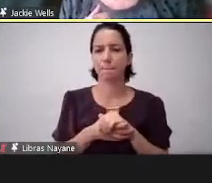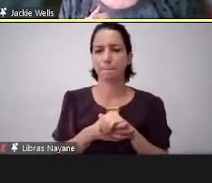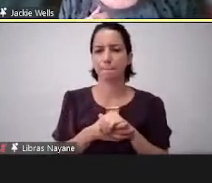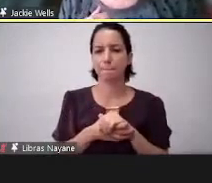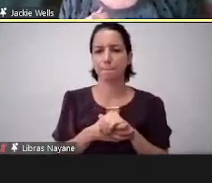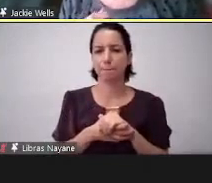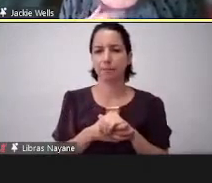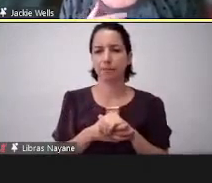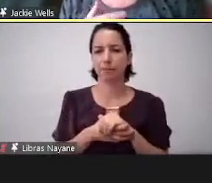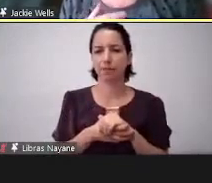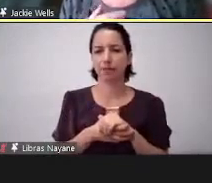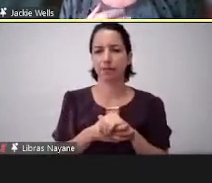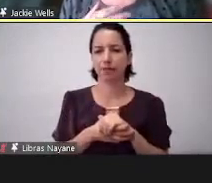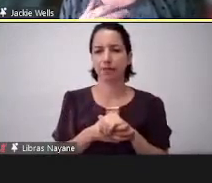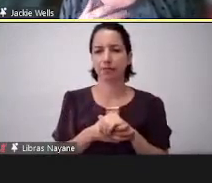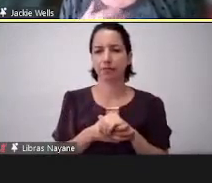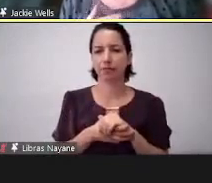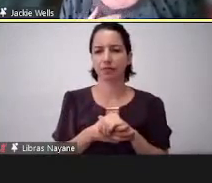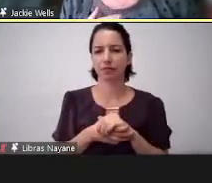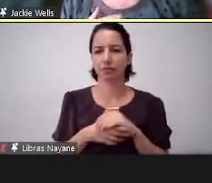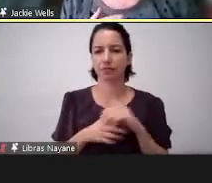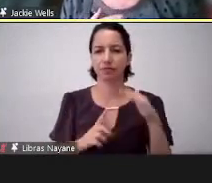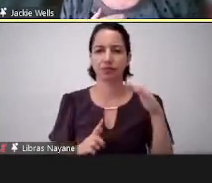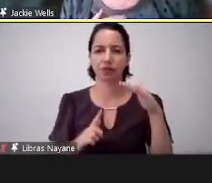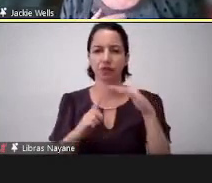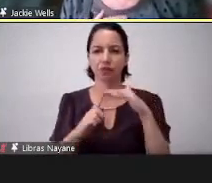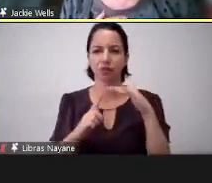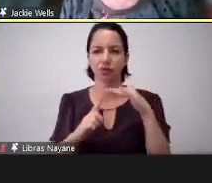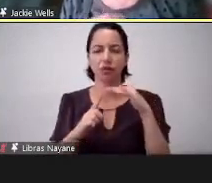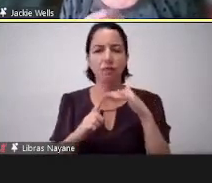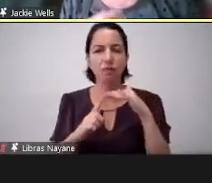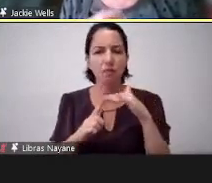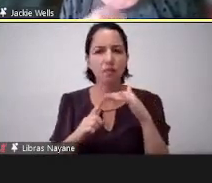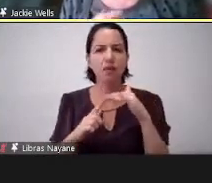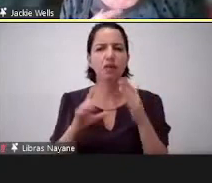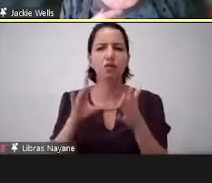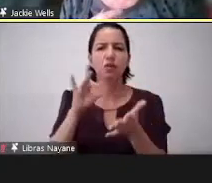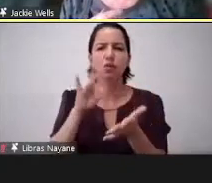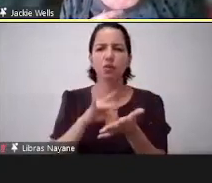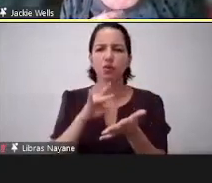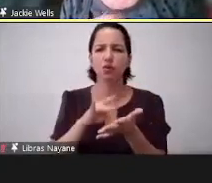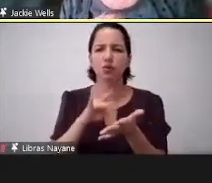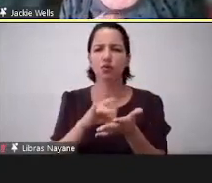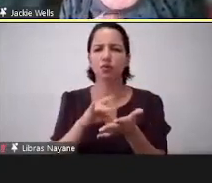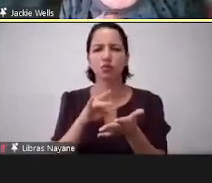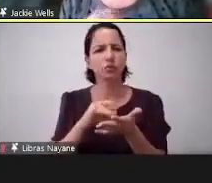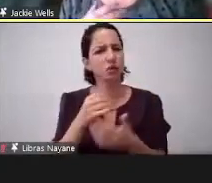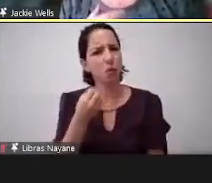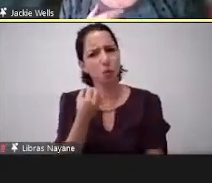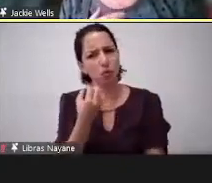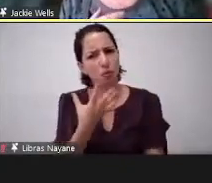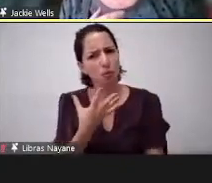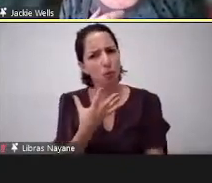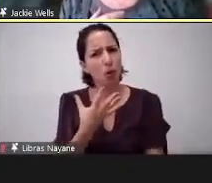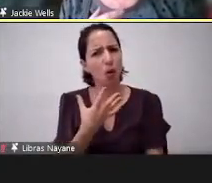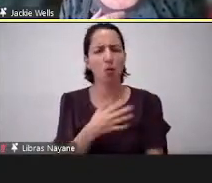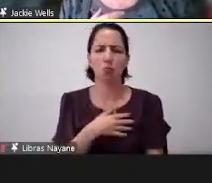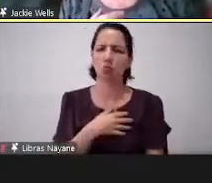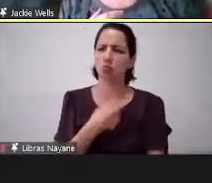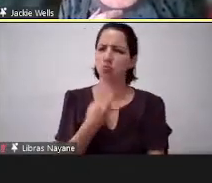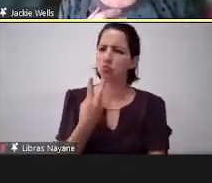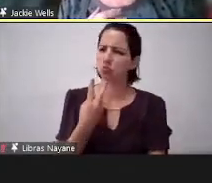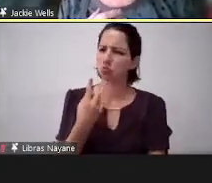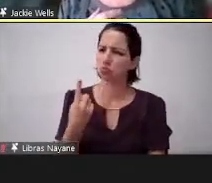£215,000, a huge figure that was way out of reach for all but a very, very small number of the highest